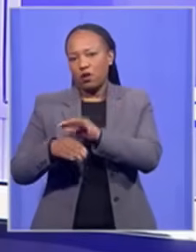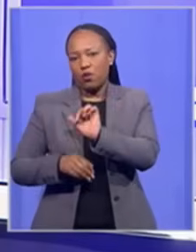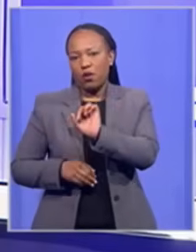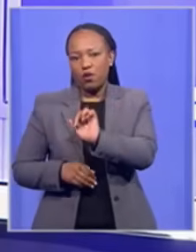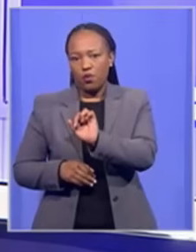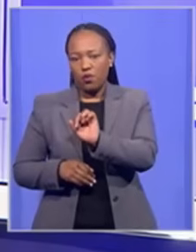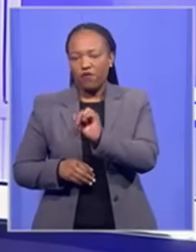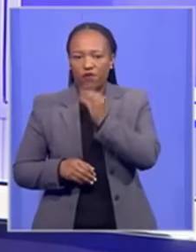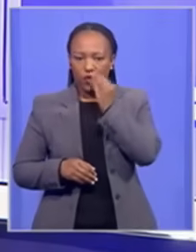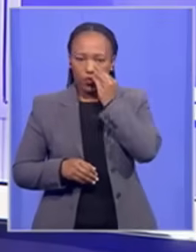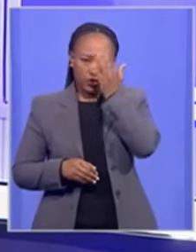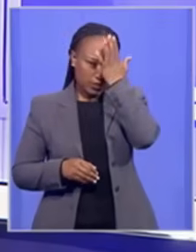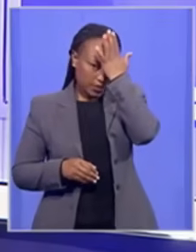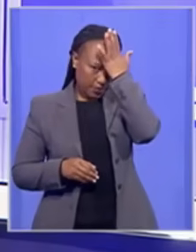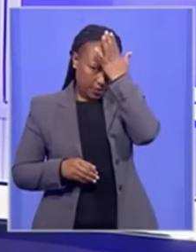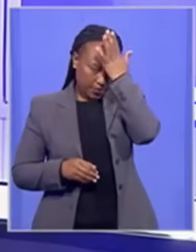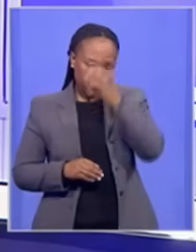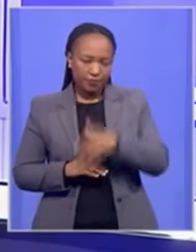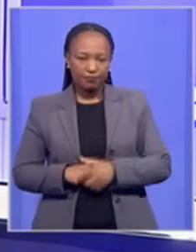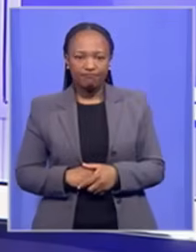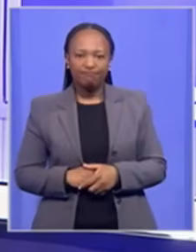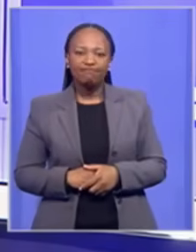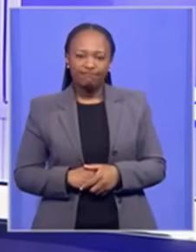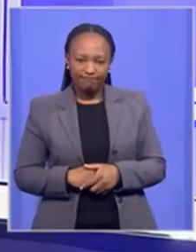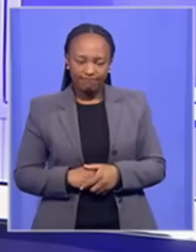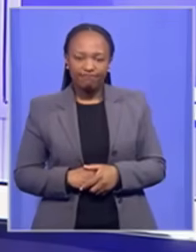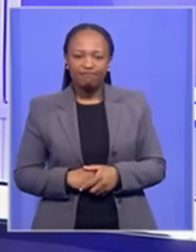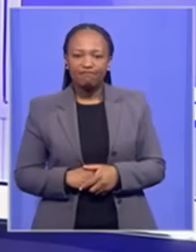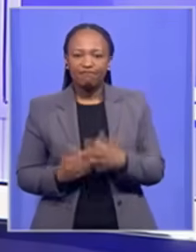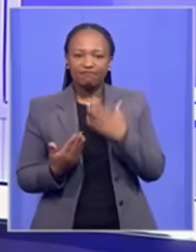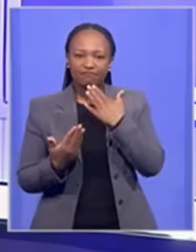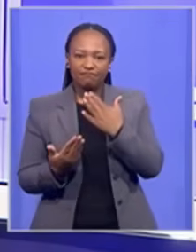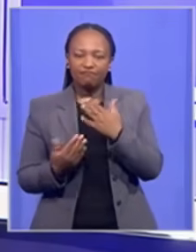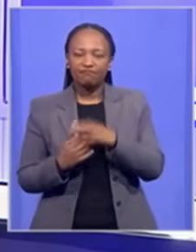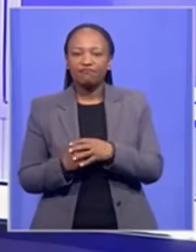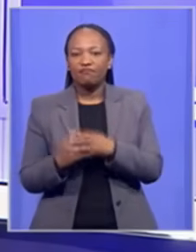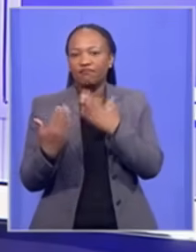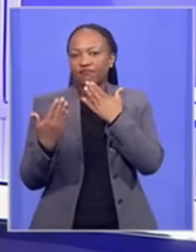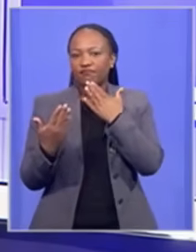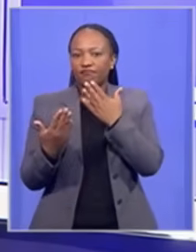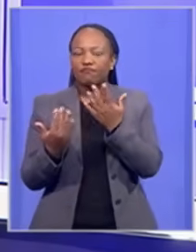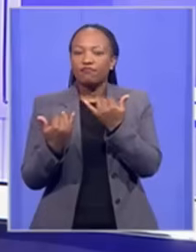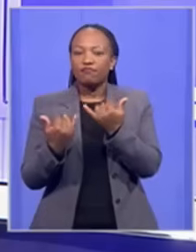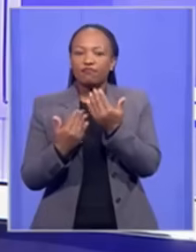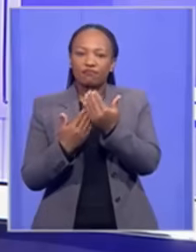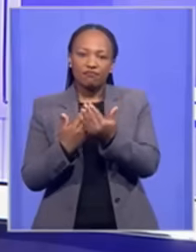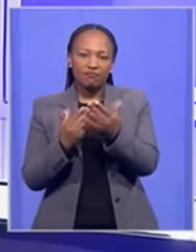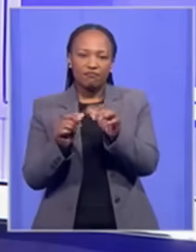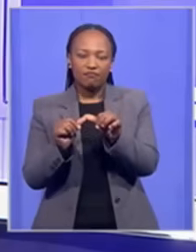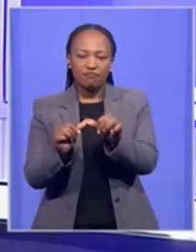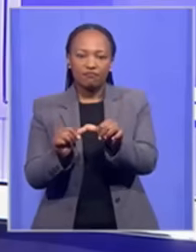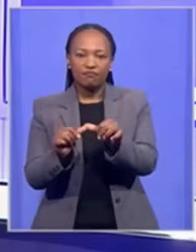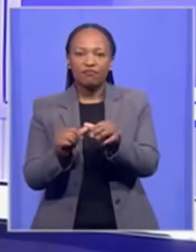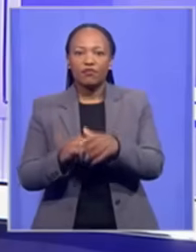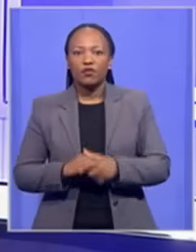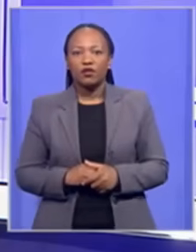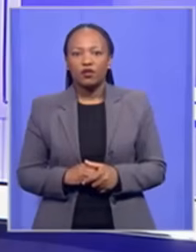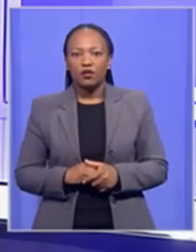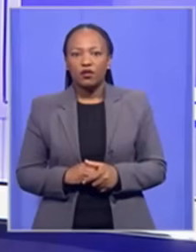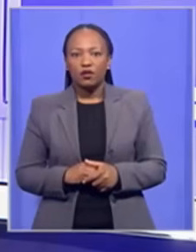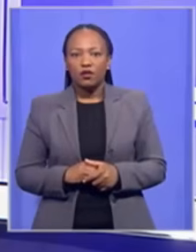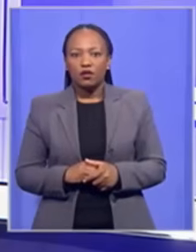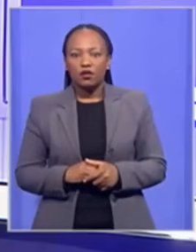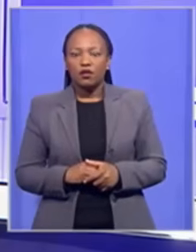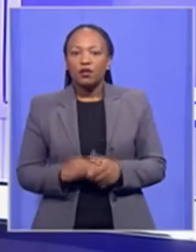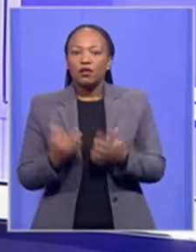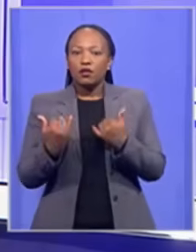ditabeng tša rena tša Sepedi le ka moso re ba leboga ka ona mokgwa gomme re gatela pele mo go potšišo ya